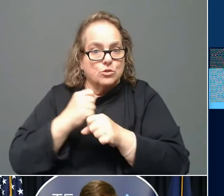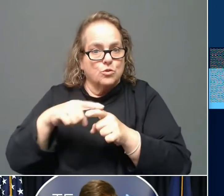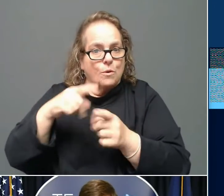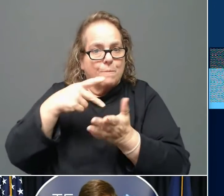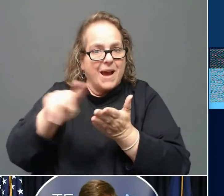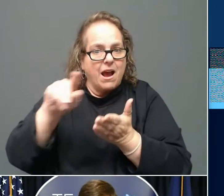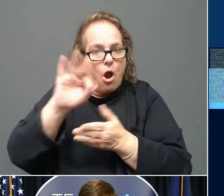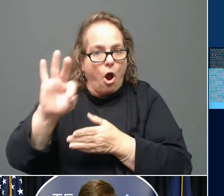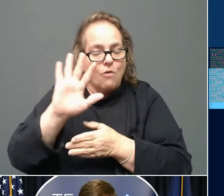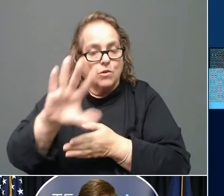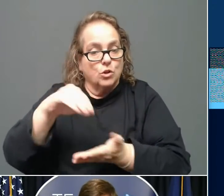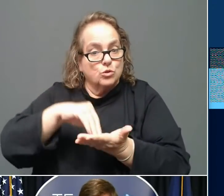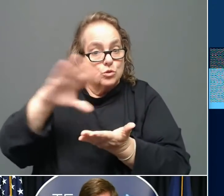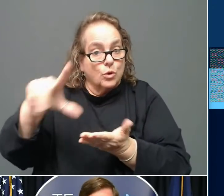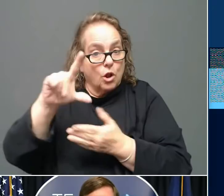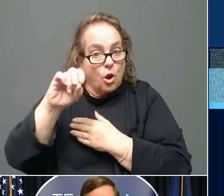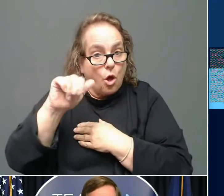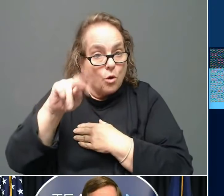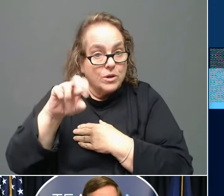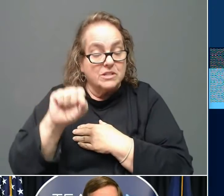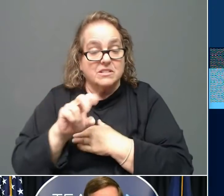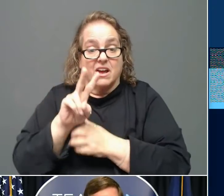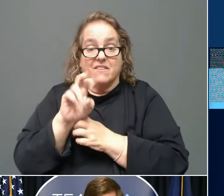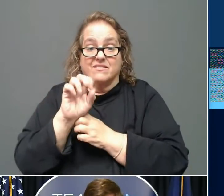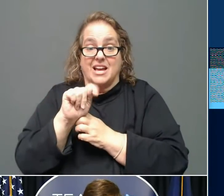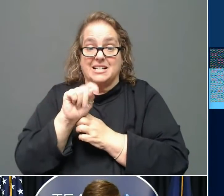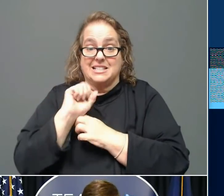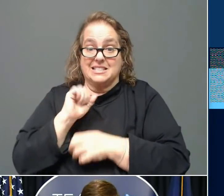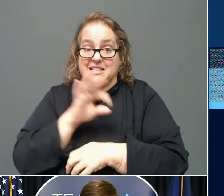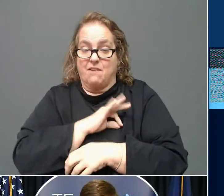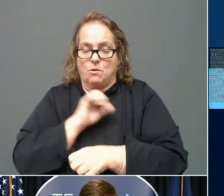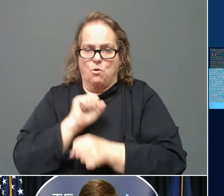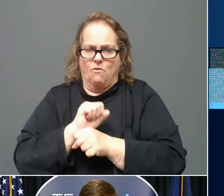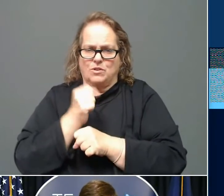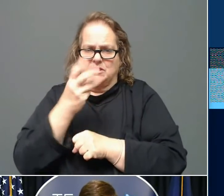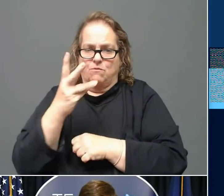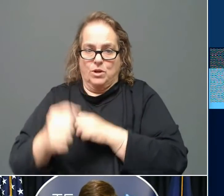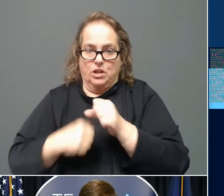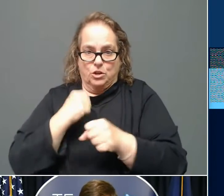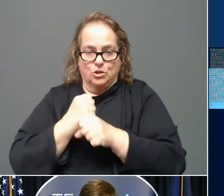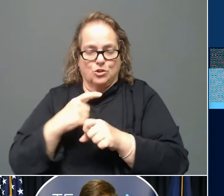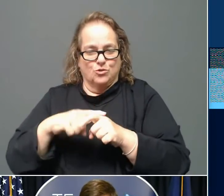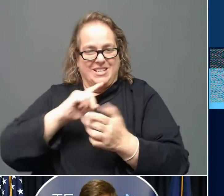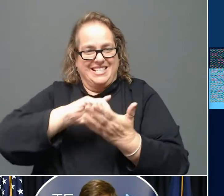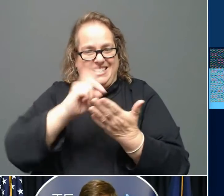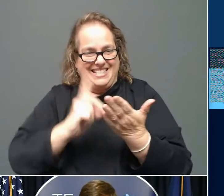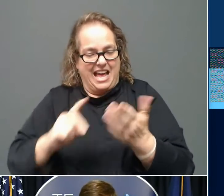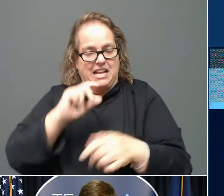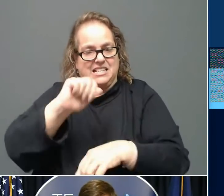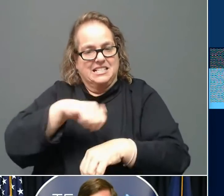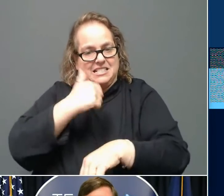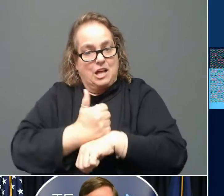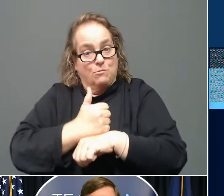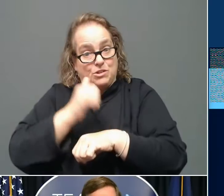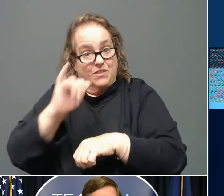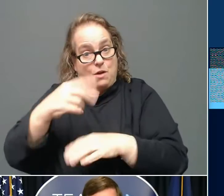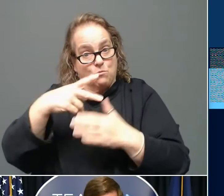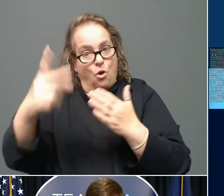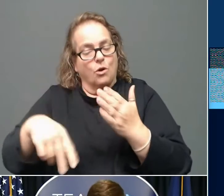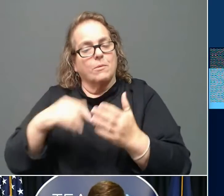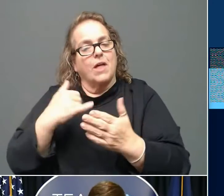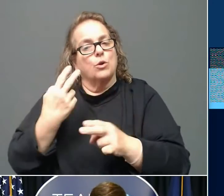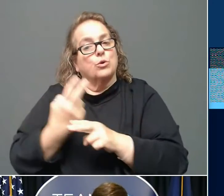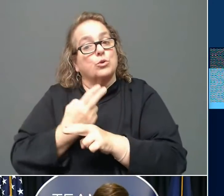Affairs staff have been working for several years to design and establish this program, which utilizes grants from the U.S. Department of